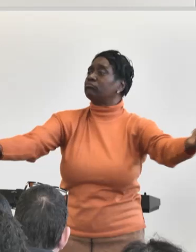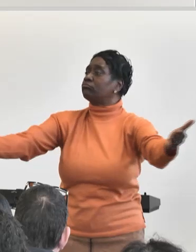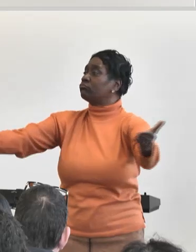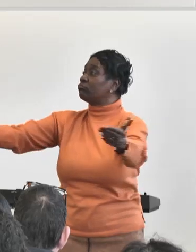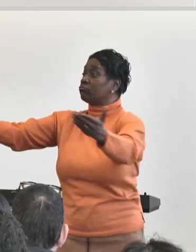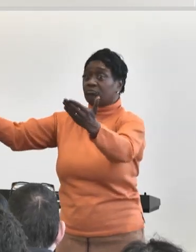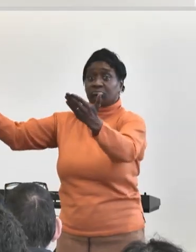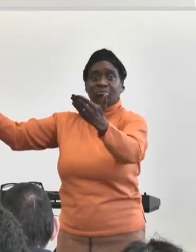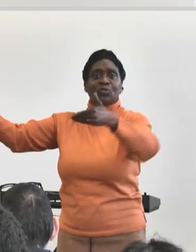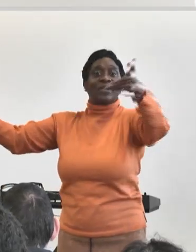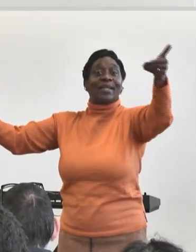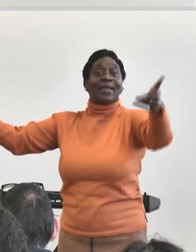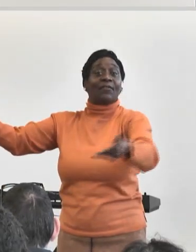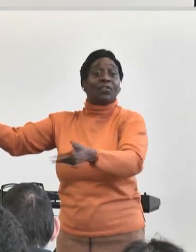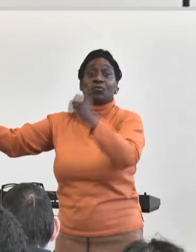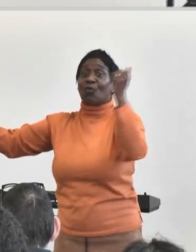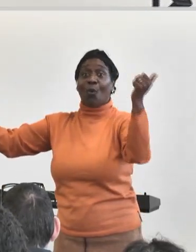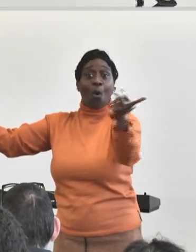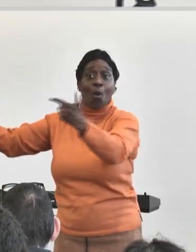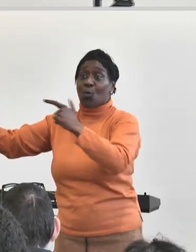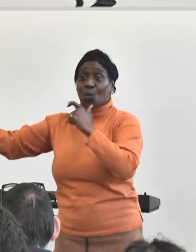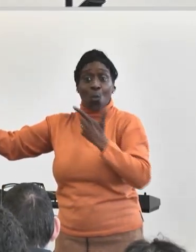And so the invitation comes to every person.